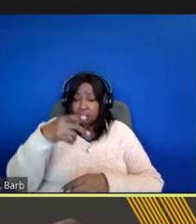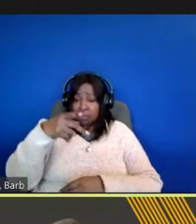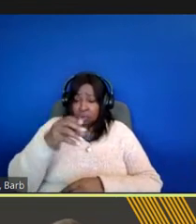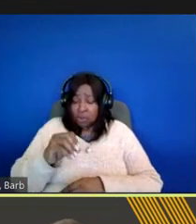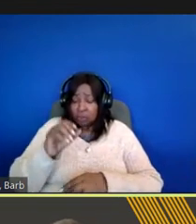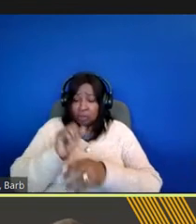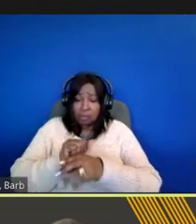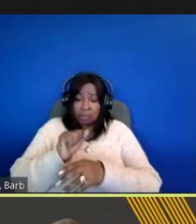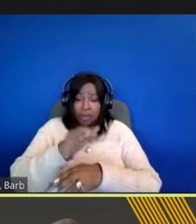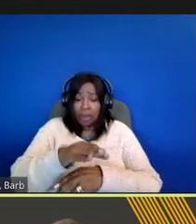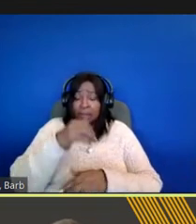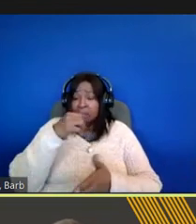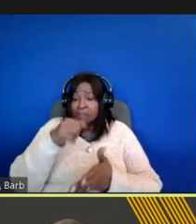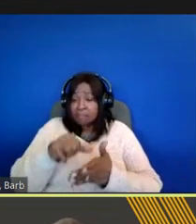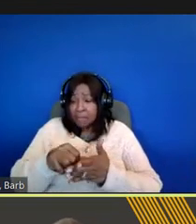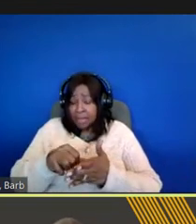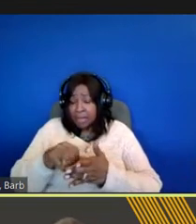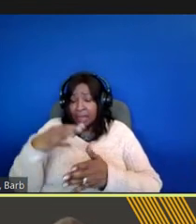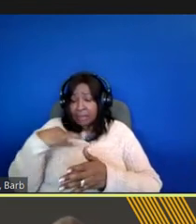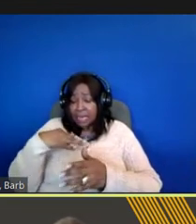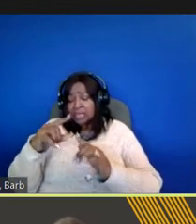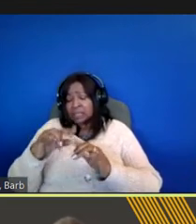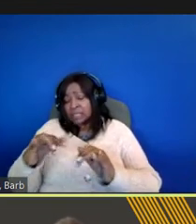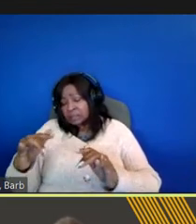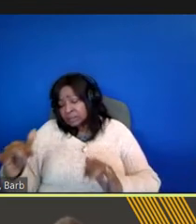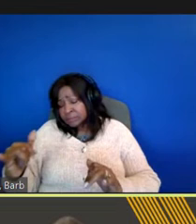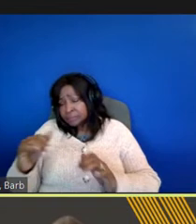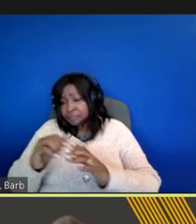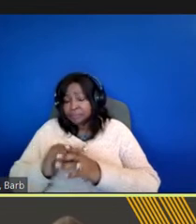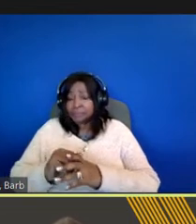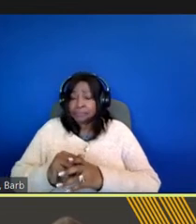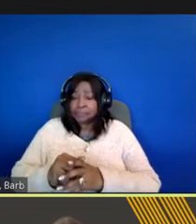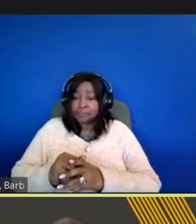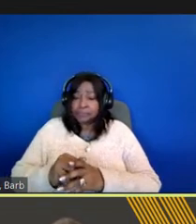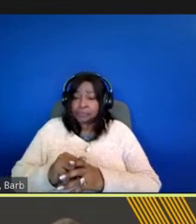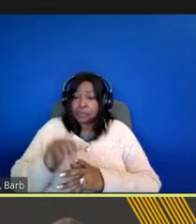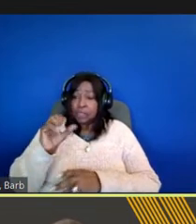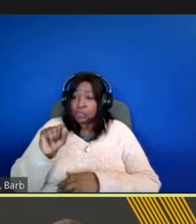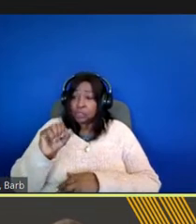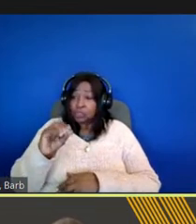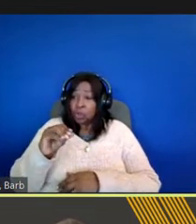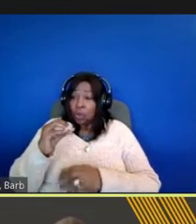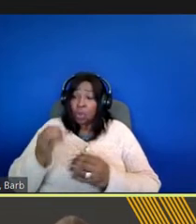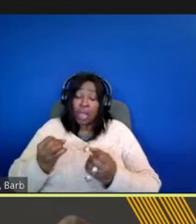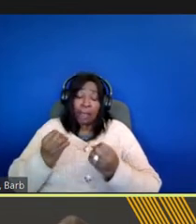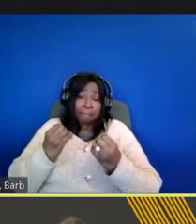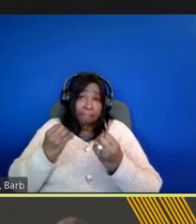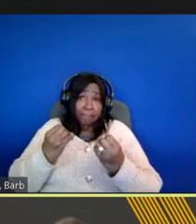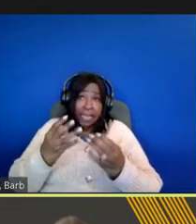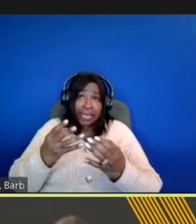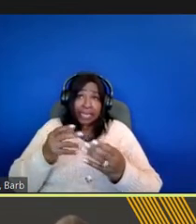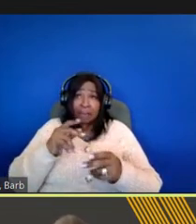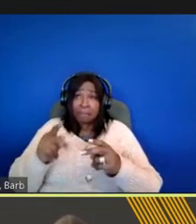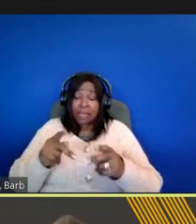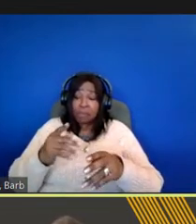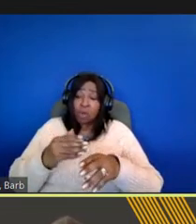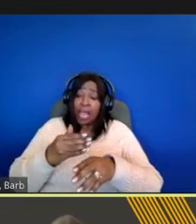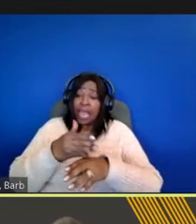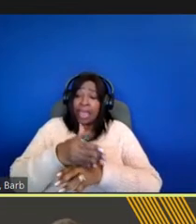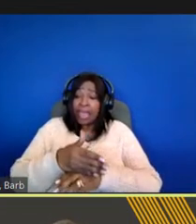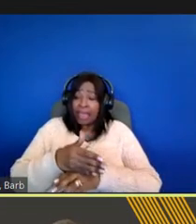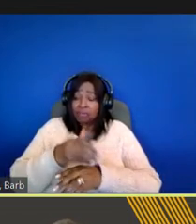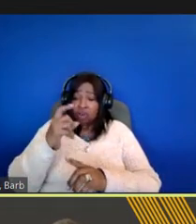mailing applications, et cetera, et cetera. So many people, though, after the